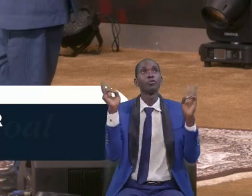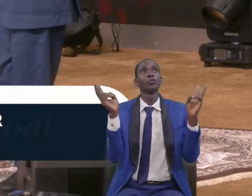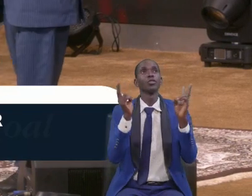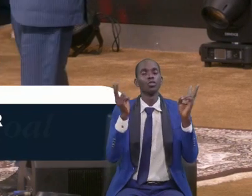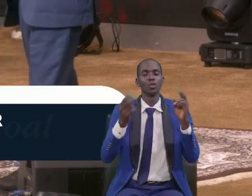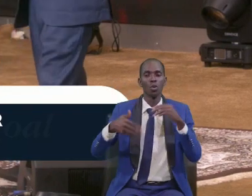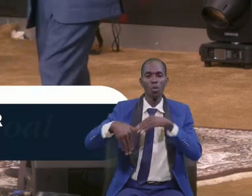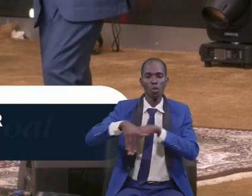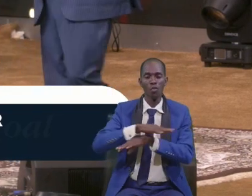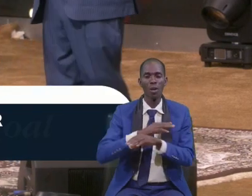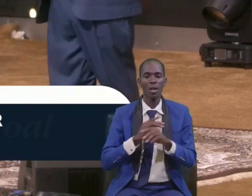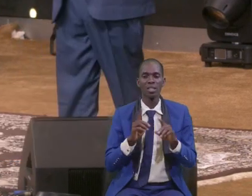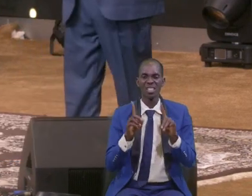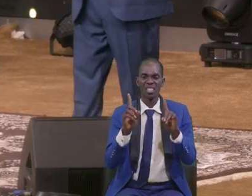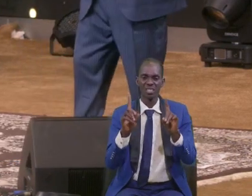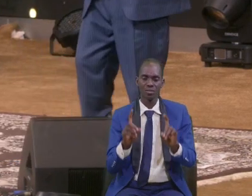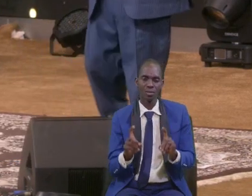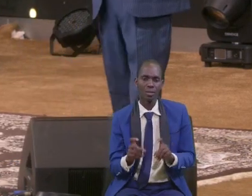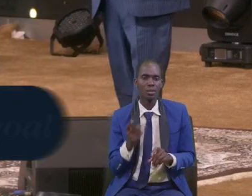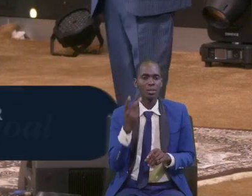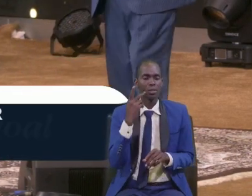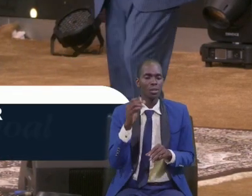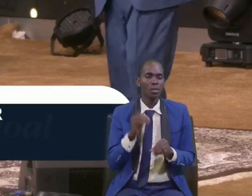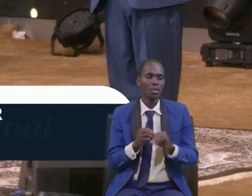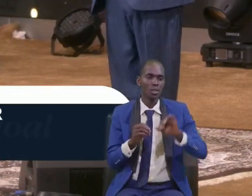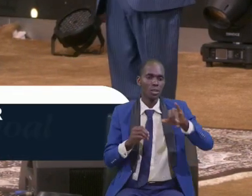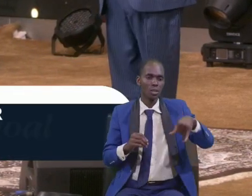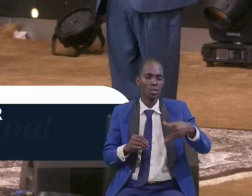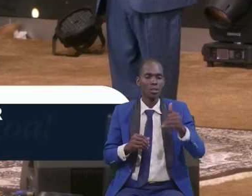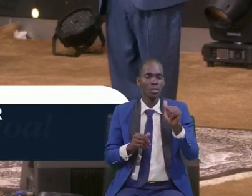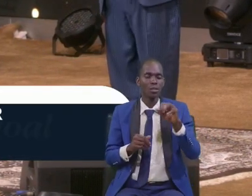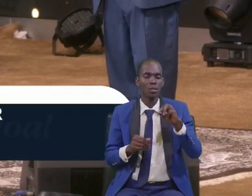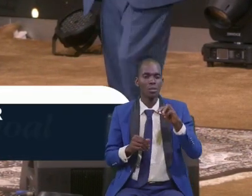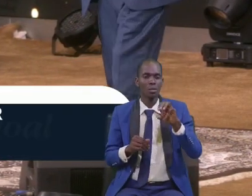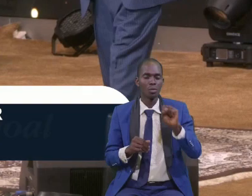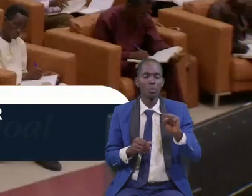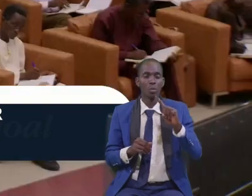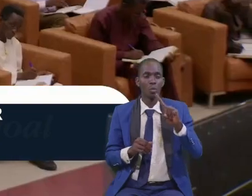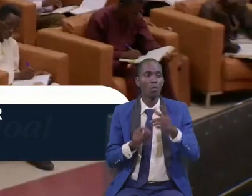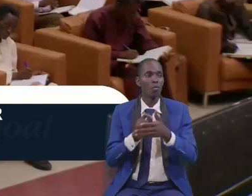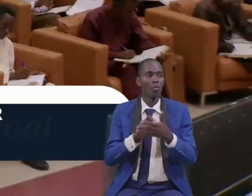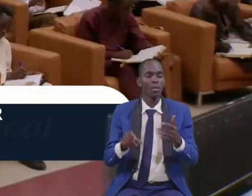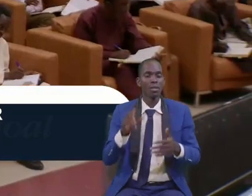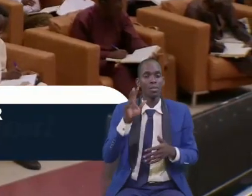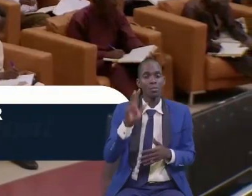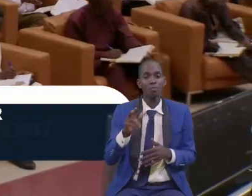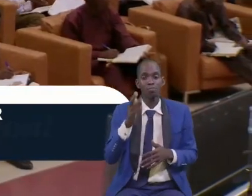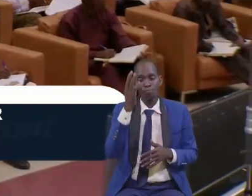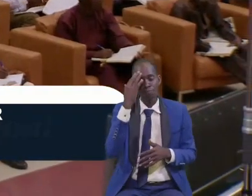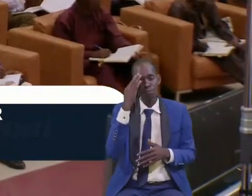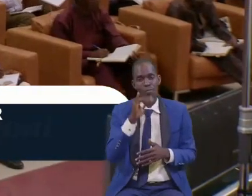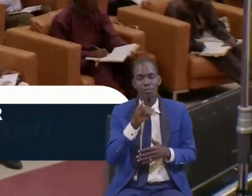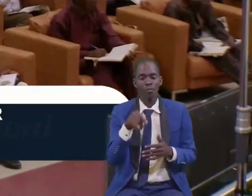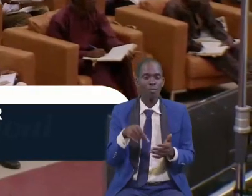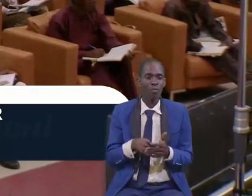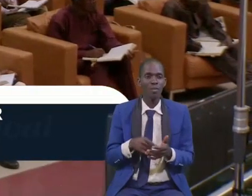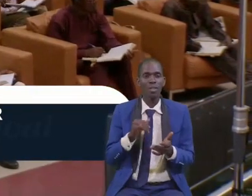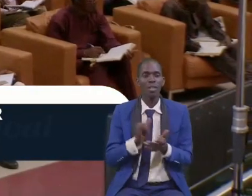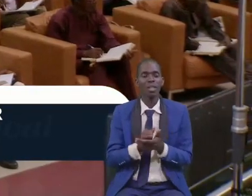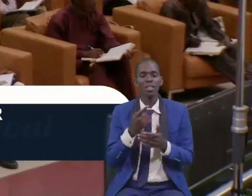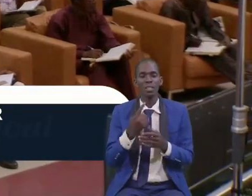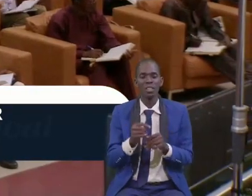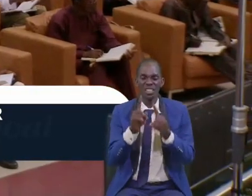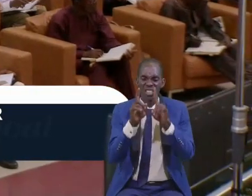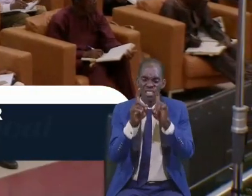trials. In James chapter 1 verse 3, "Knowing this, that the trying of your